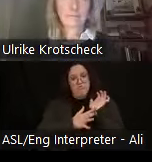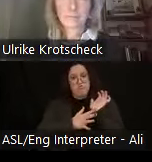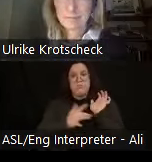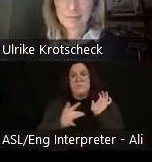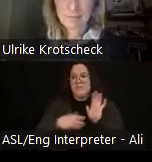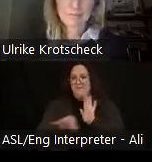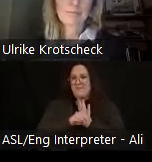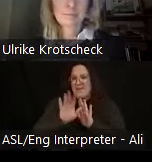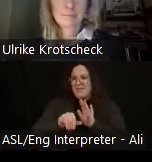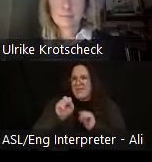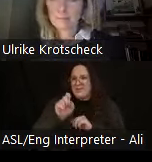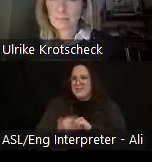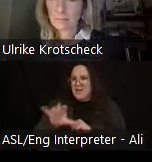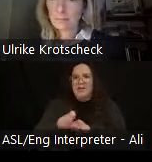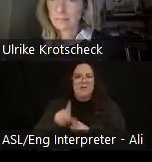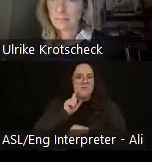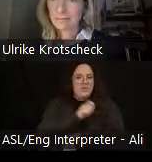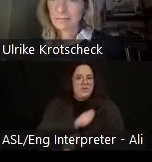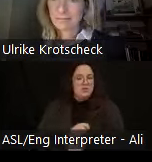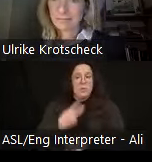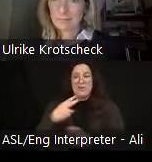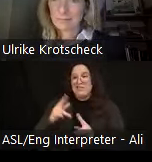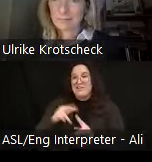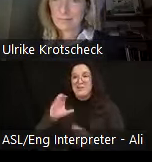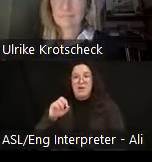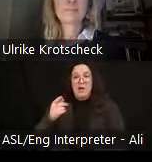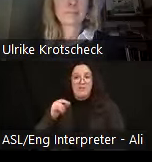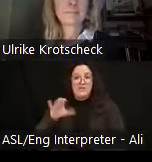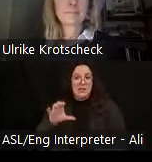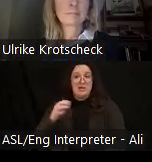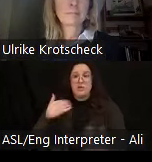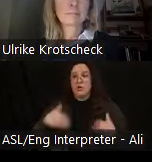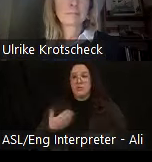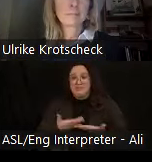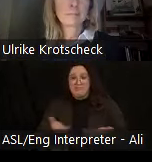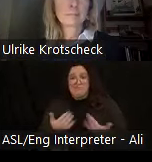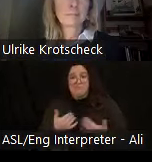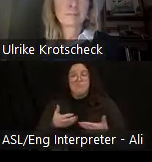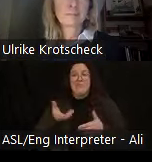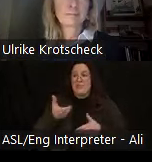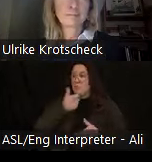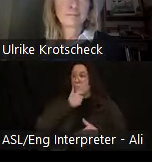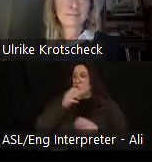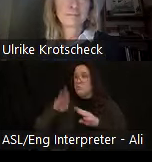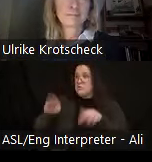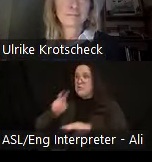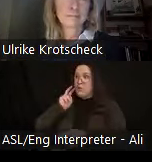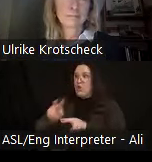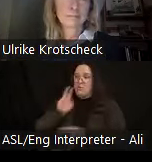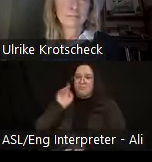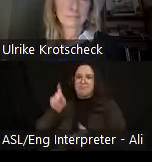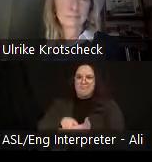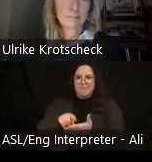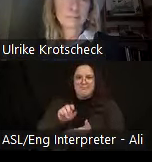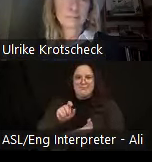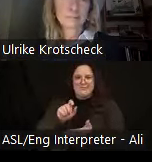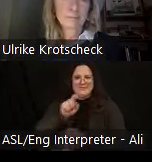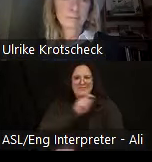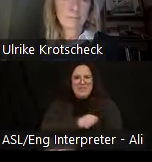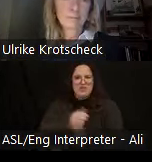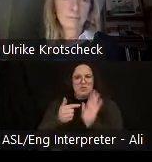style tattoos. And some of the earliest Coptic human remains at the British Museum that they've looked at have identified tattoos there too. So